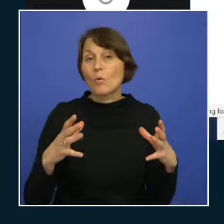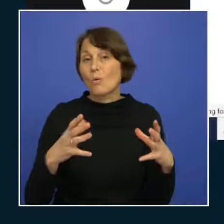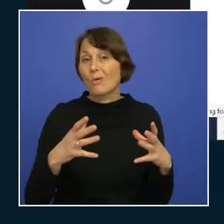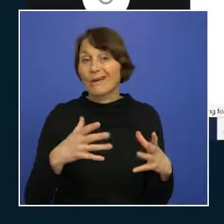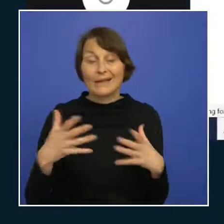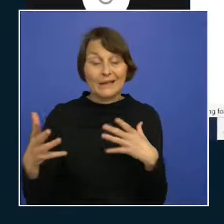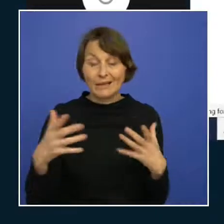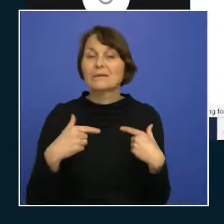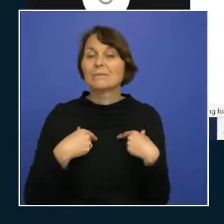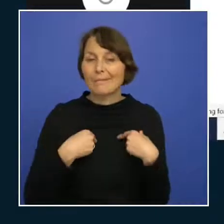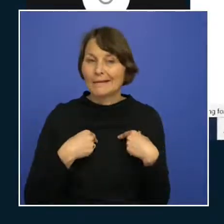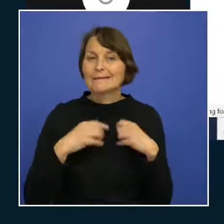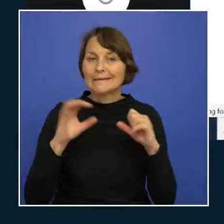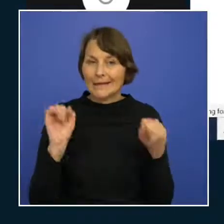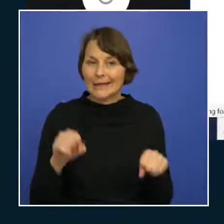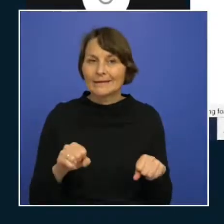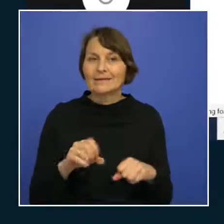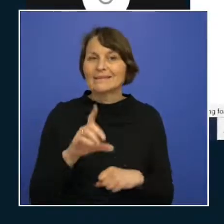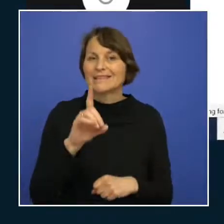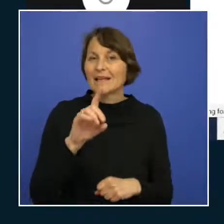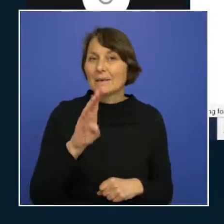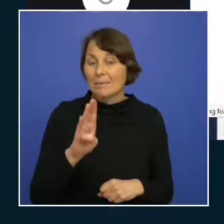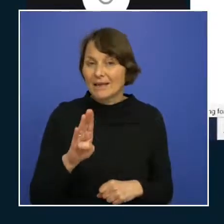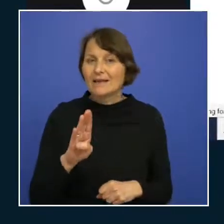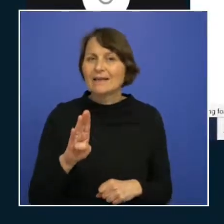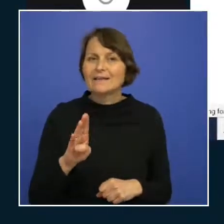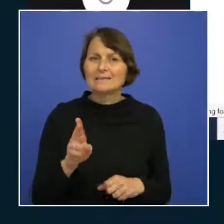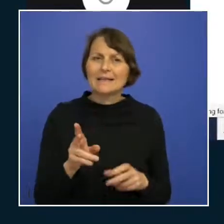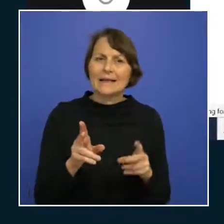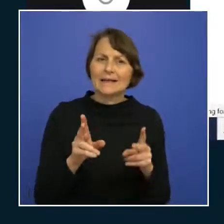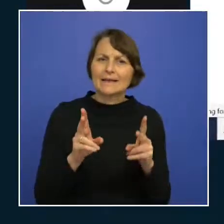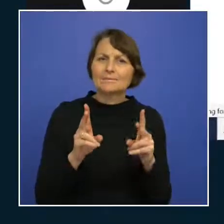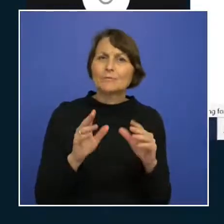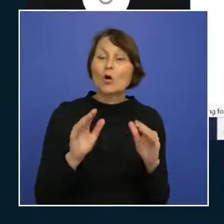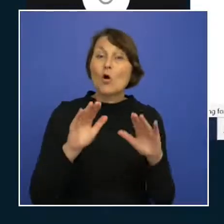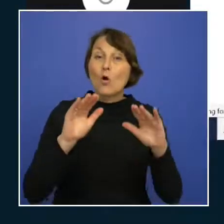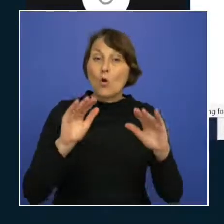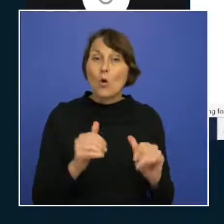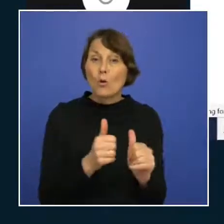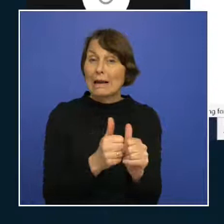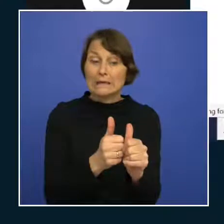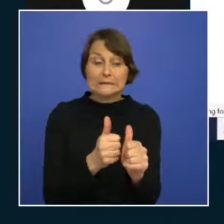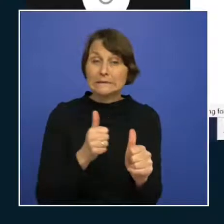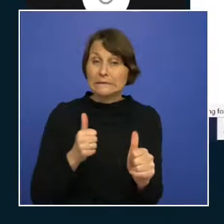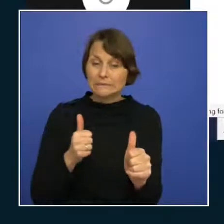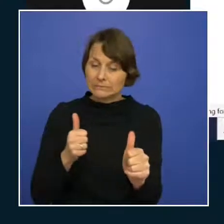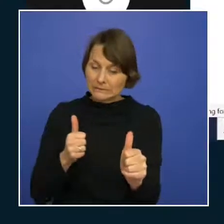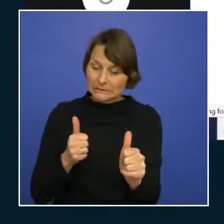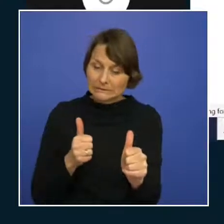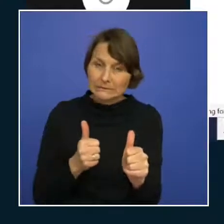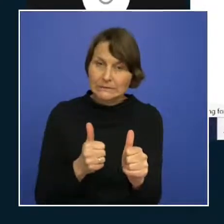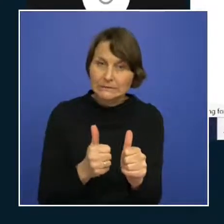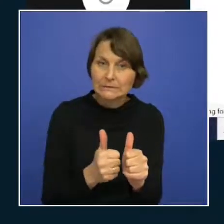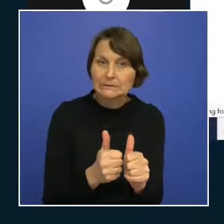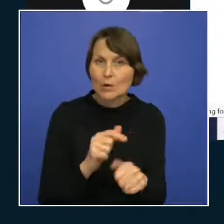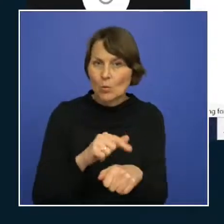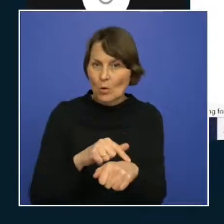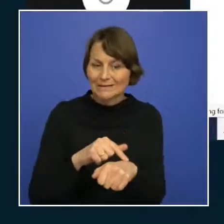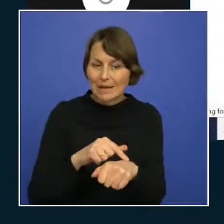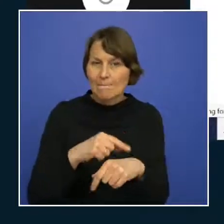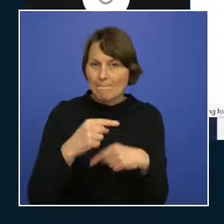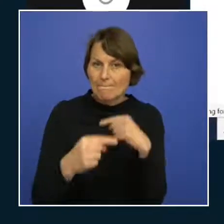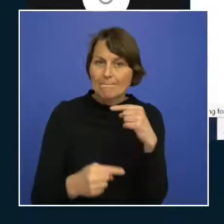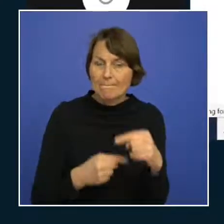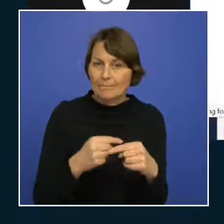to the database, we need low latency throughout. So that's also one of the things that we were looking out for. Thirdly,